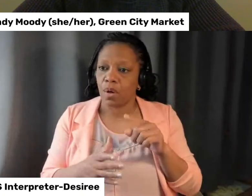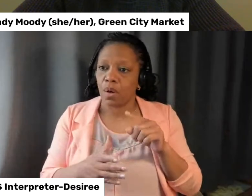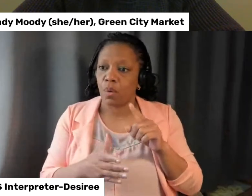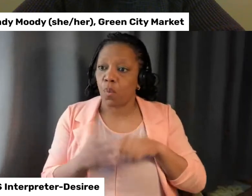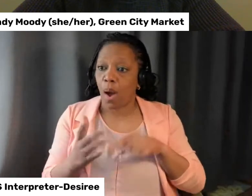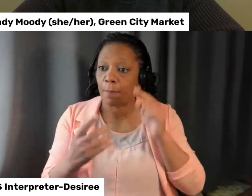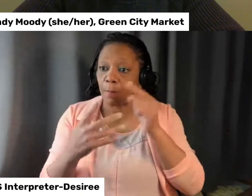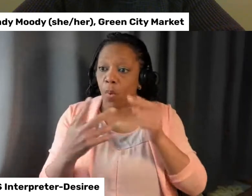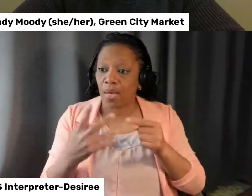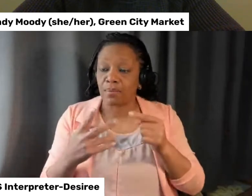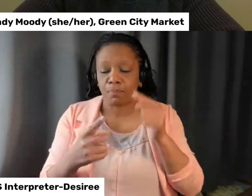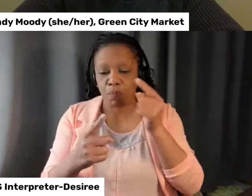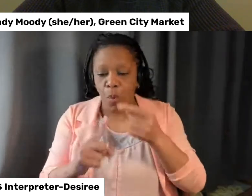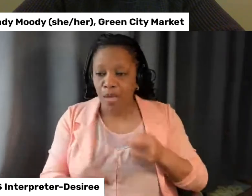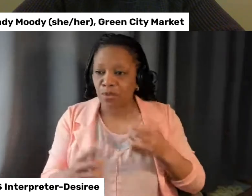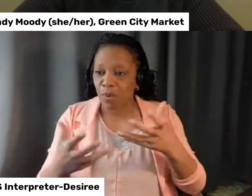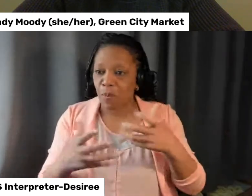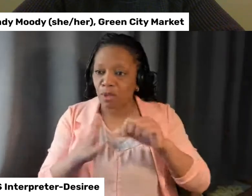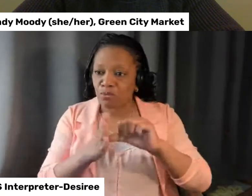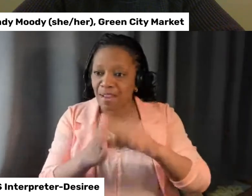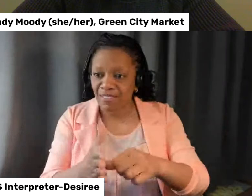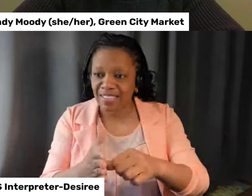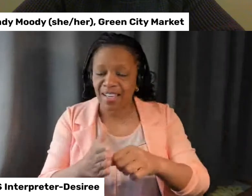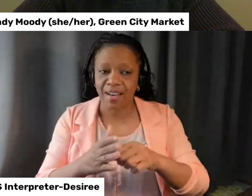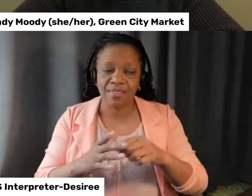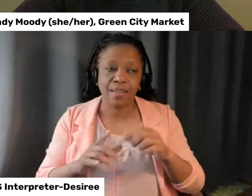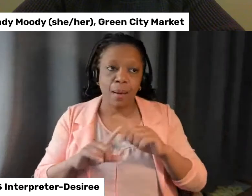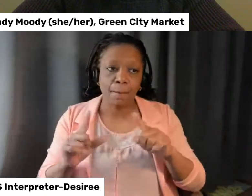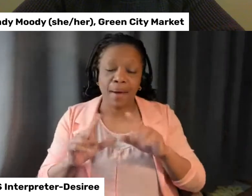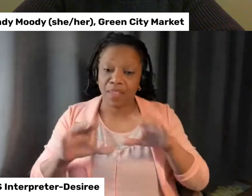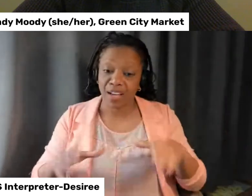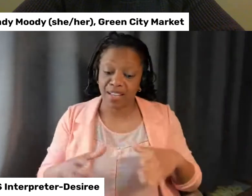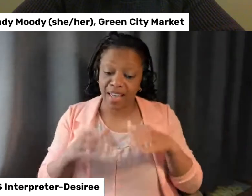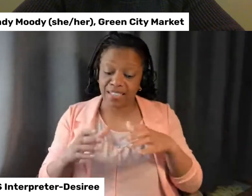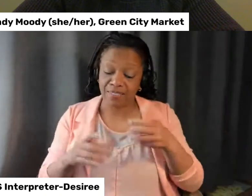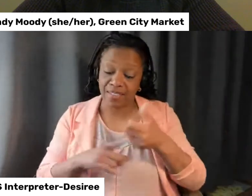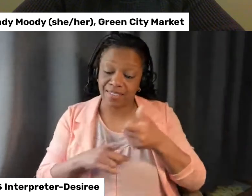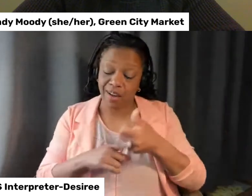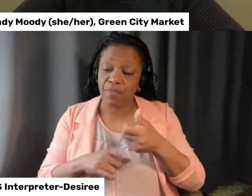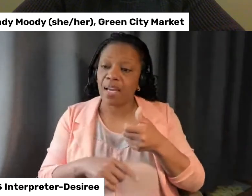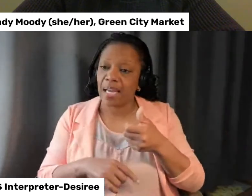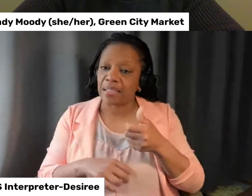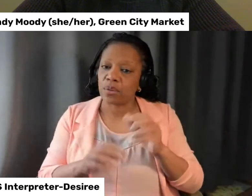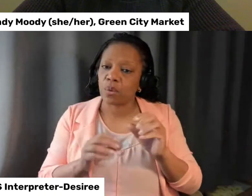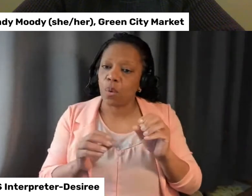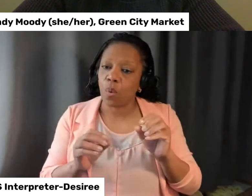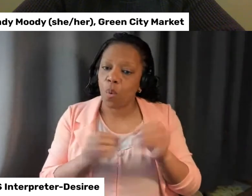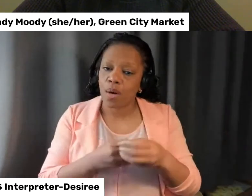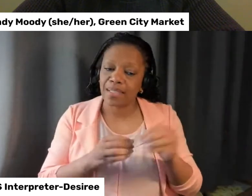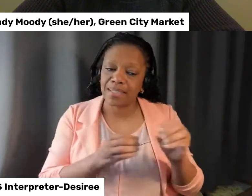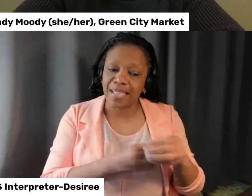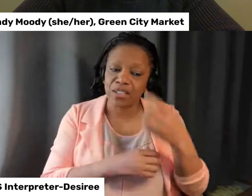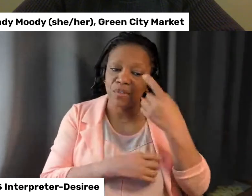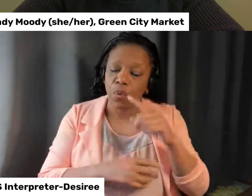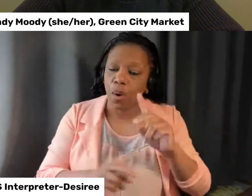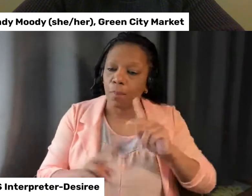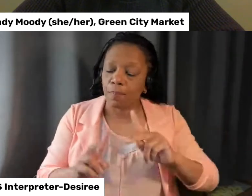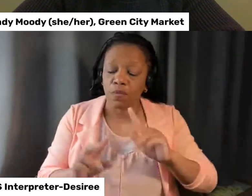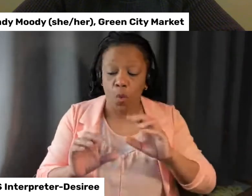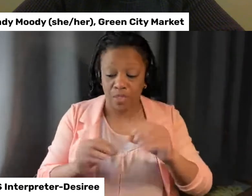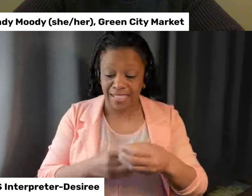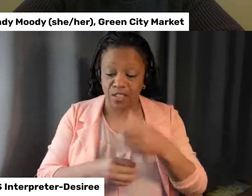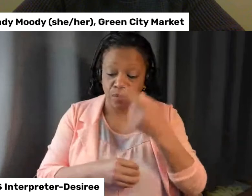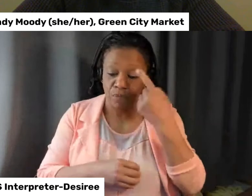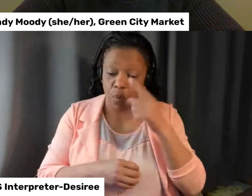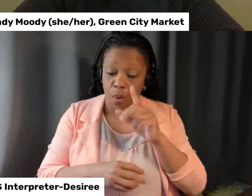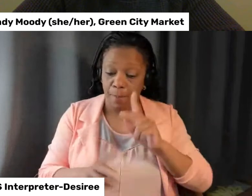the collective as an orientation for people who are taking on this work unexpectedly,